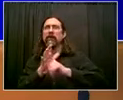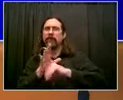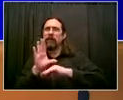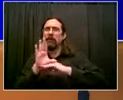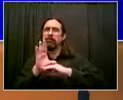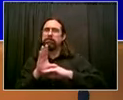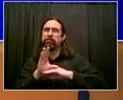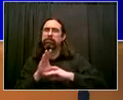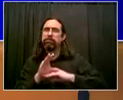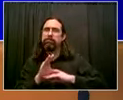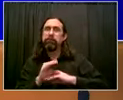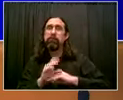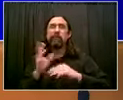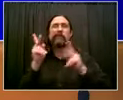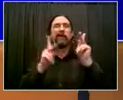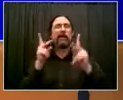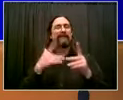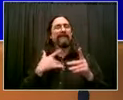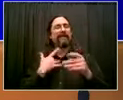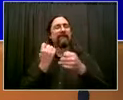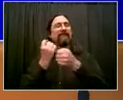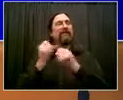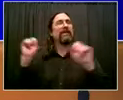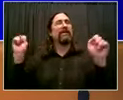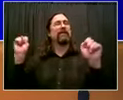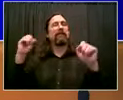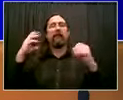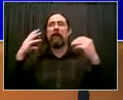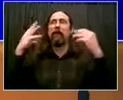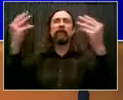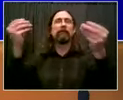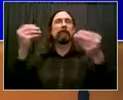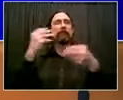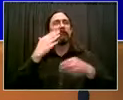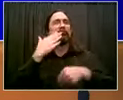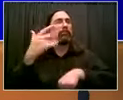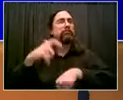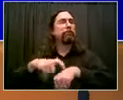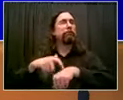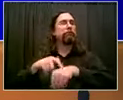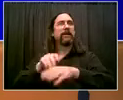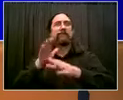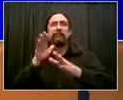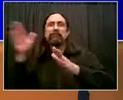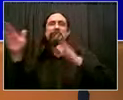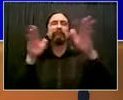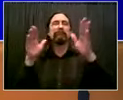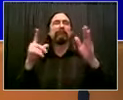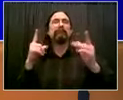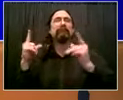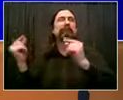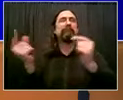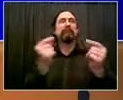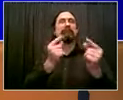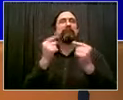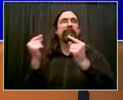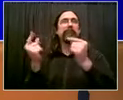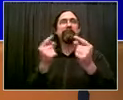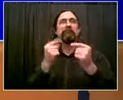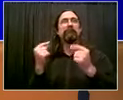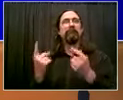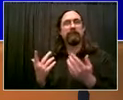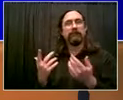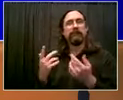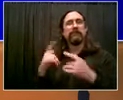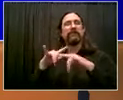COVID. You can see the level of activity rising. More jobs coming back. This is what we need. And it's also going to help keep us safe because